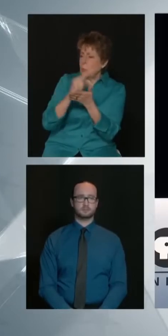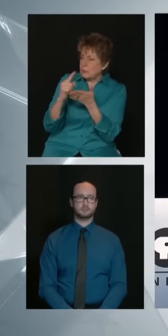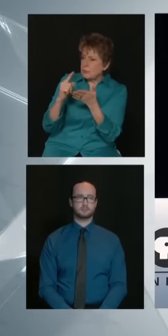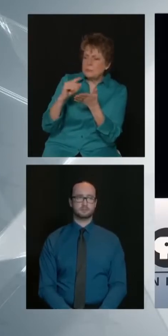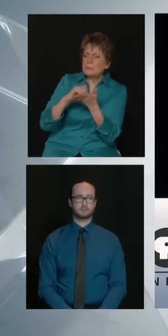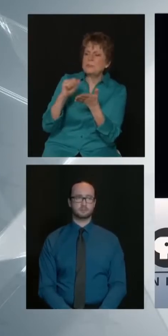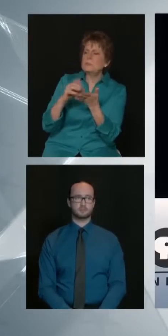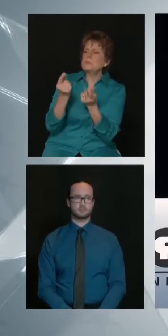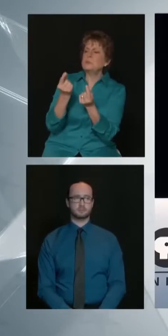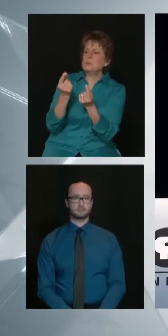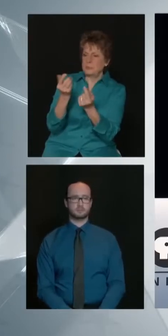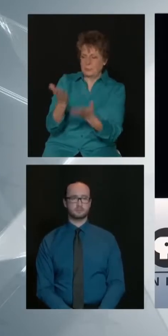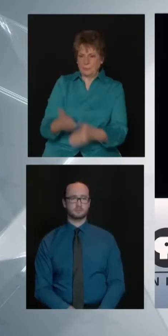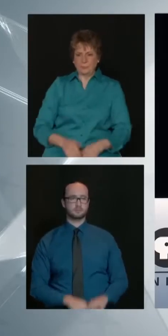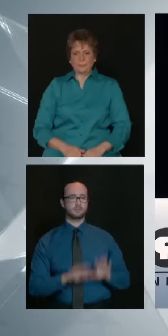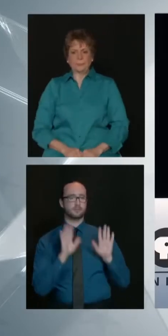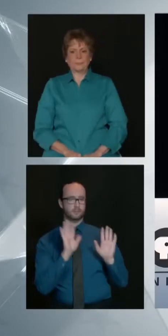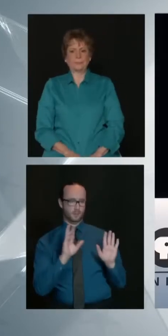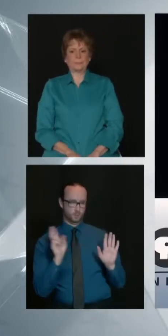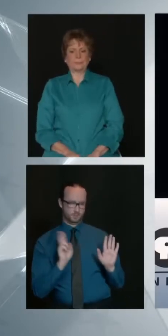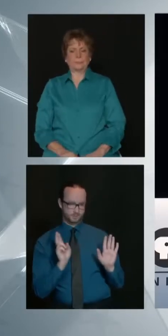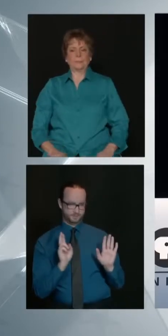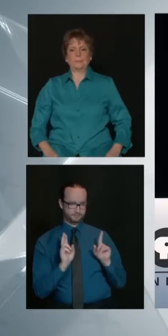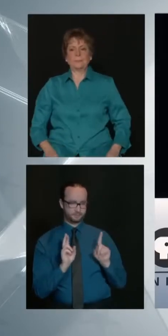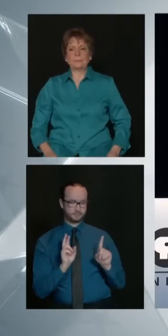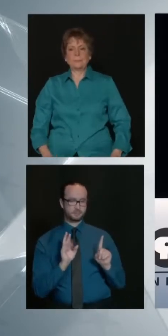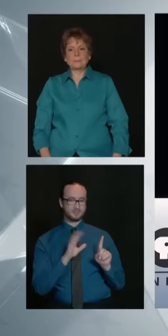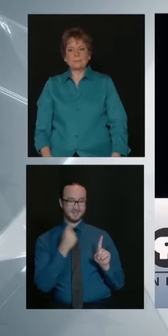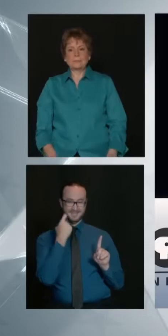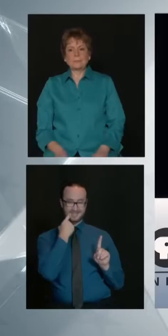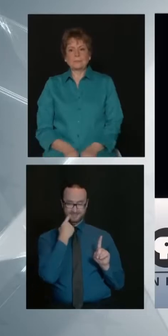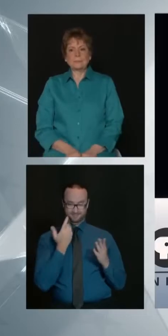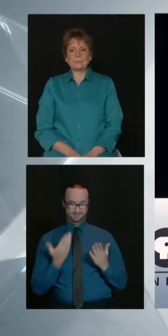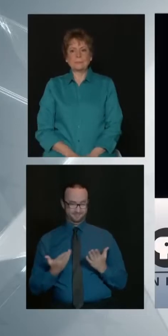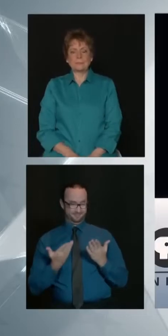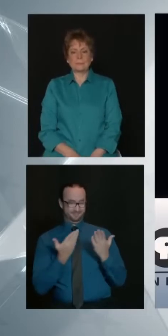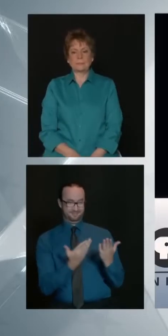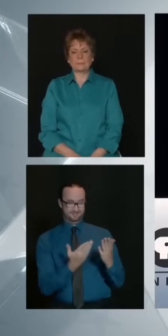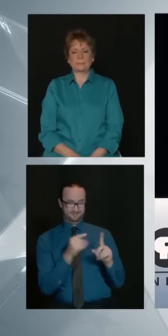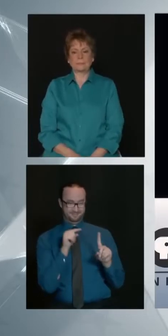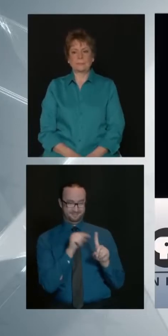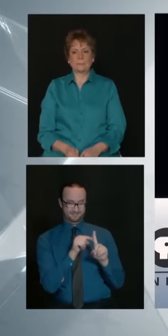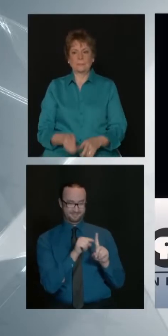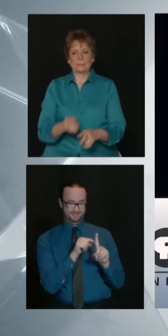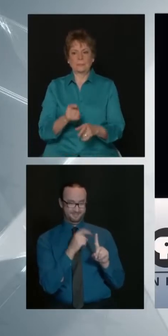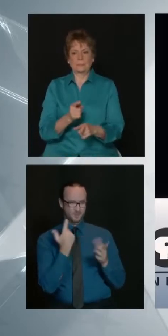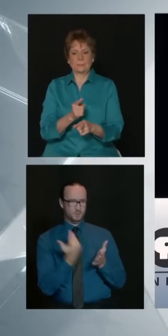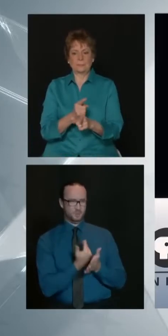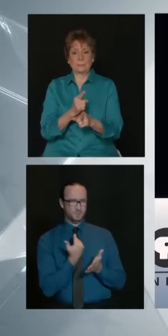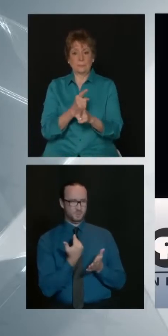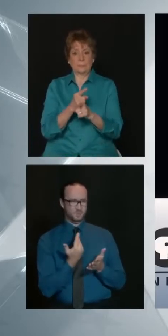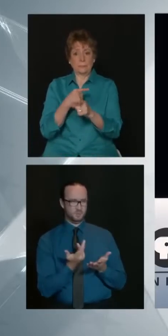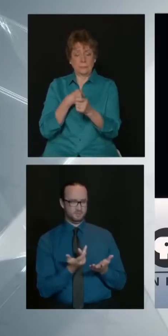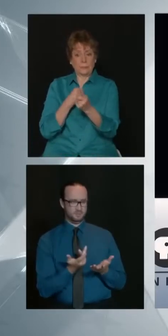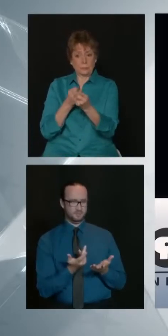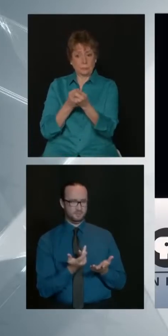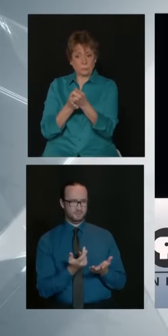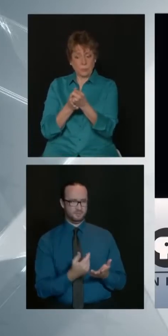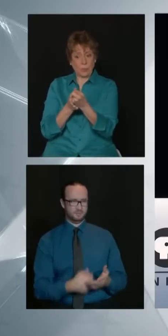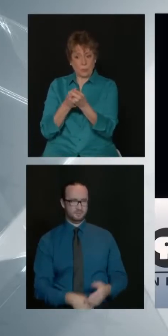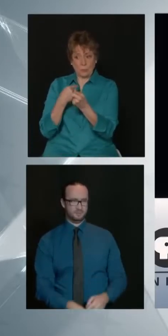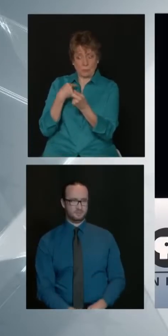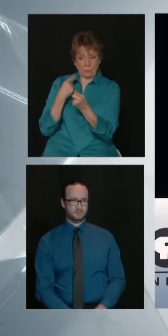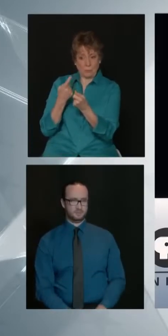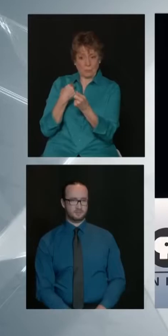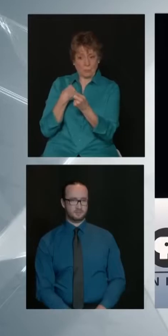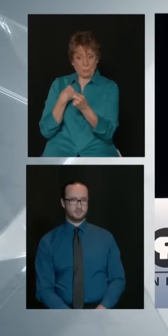Senator Graham just introduced the bill last month. Right. But so, my question is, have you always supported that kind of... I couldn't support a bill 9 months ago if it was just introduced last month. It's not the bill. It's